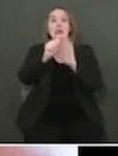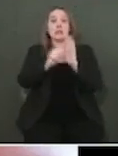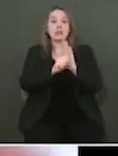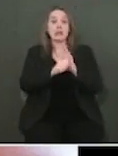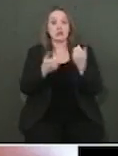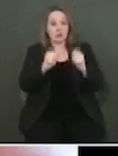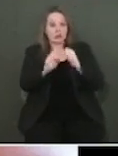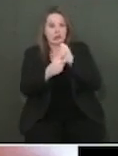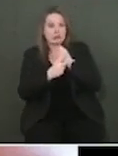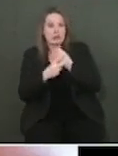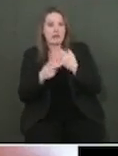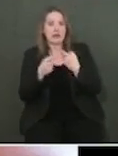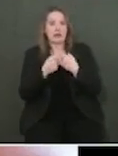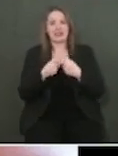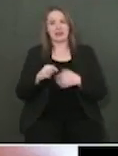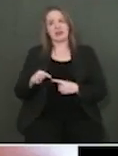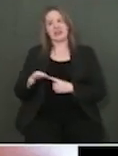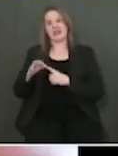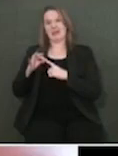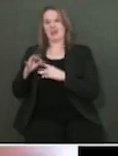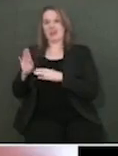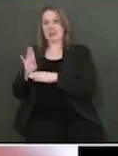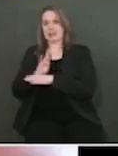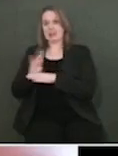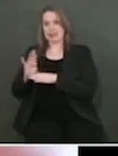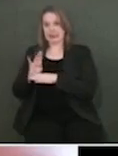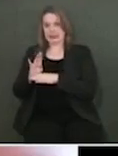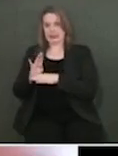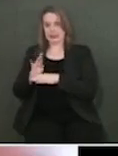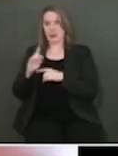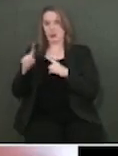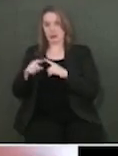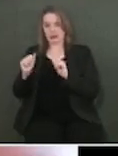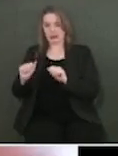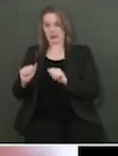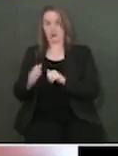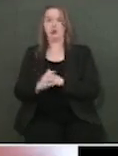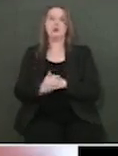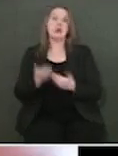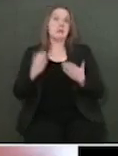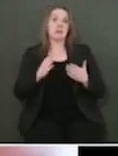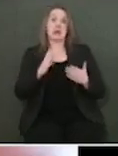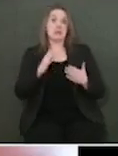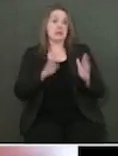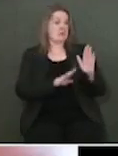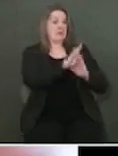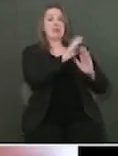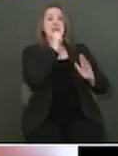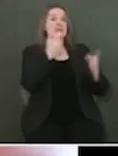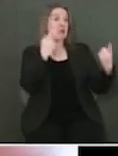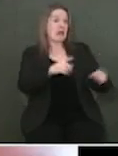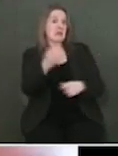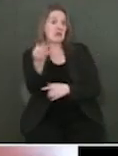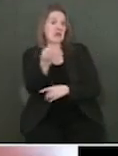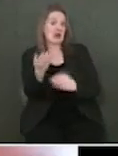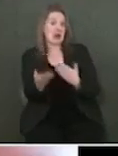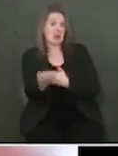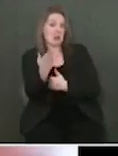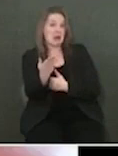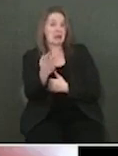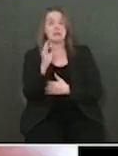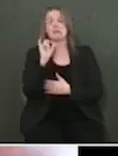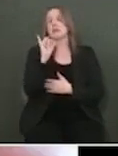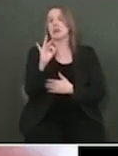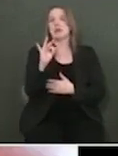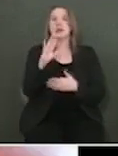conserve, especially our business customers where they can, then maybe that peak doesn't show up on Friday morning. But, if